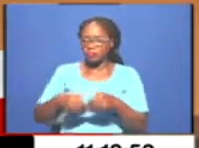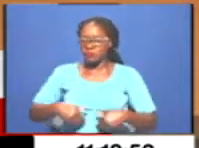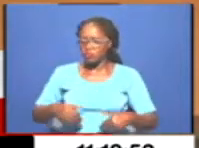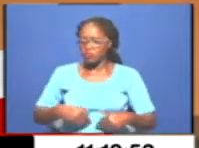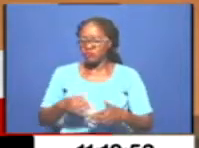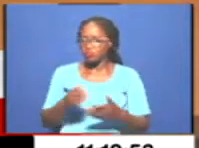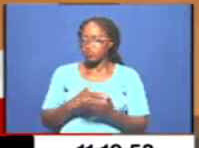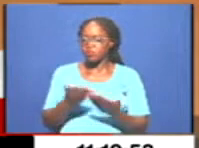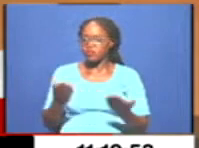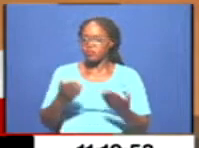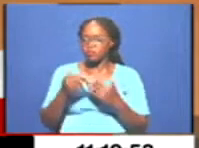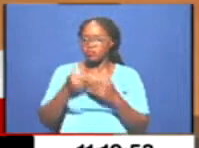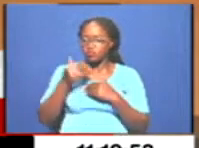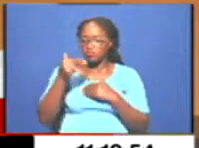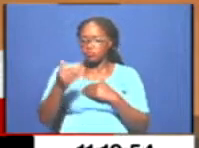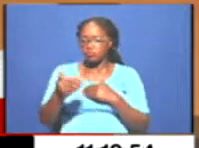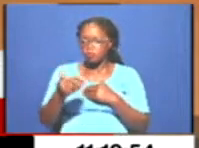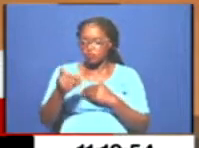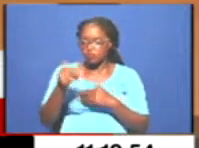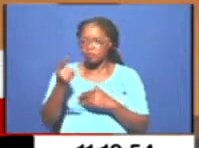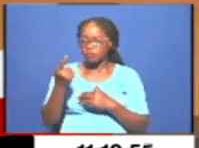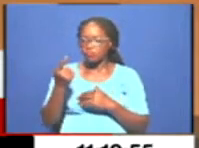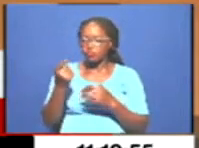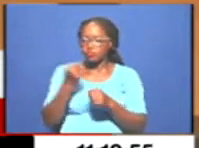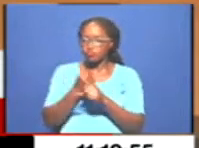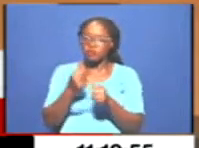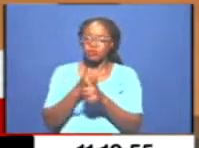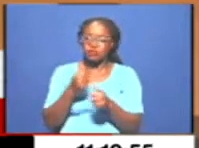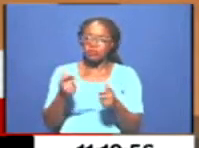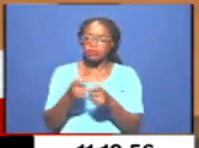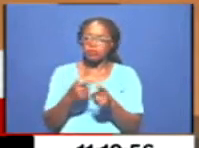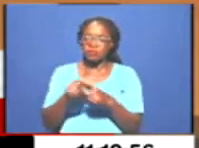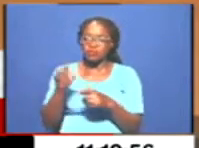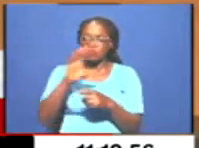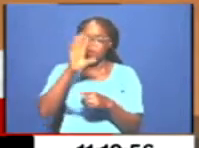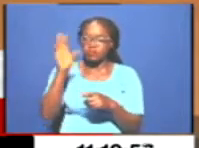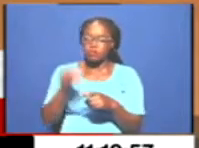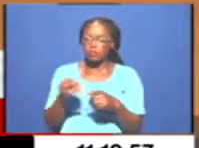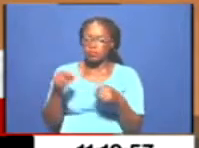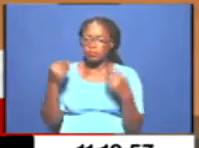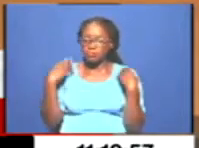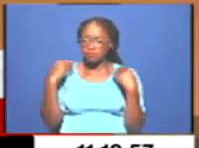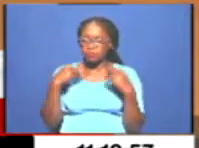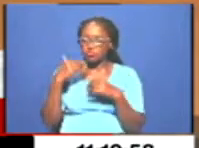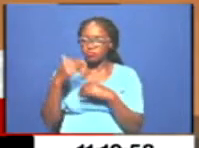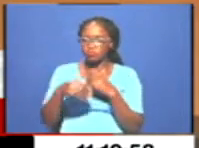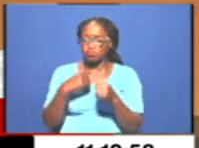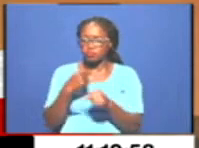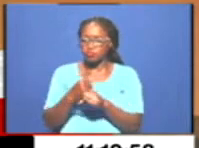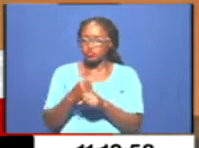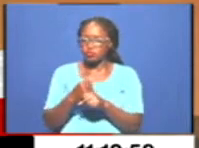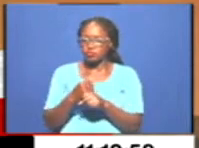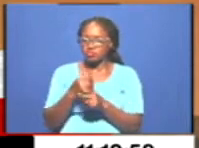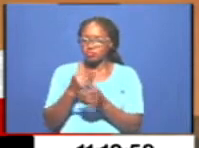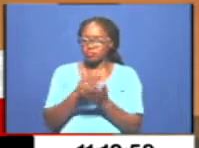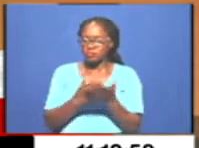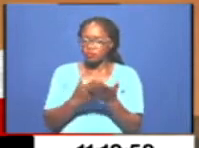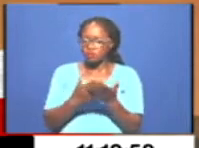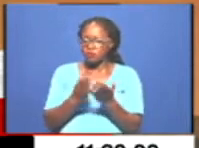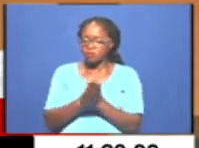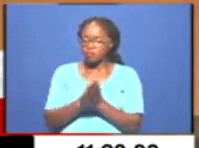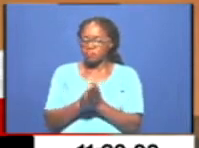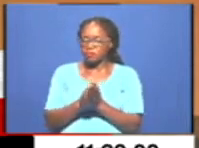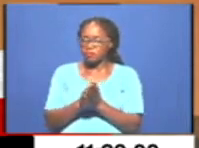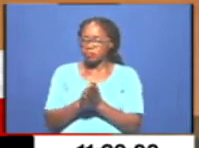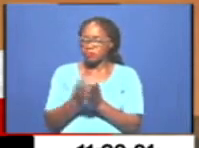looking forward to, once they perform very well, we have African Games next year. We have the Paris 2024,